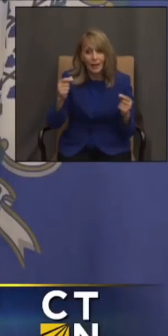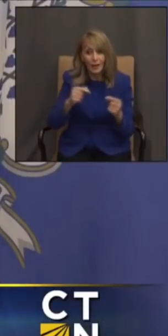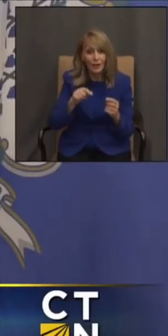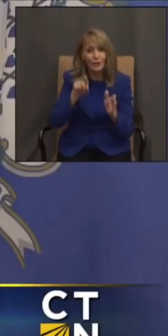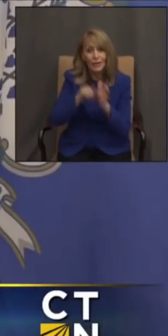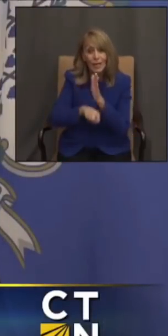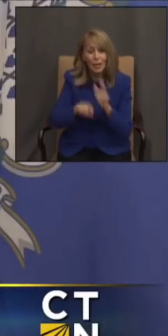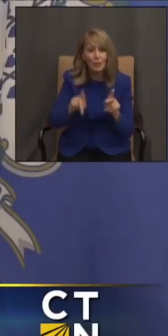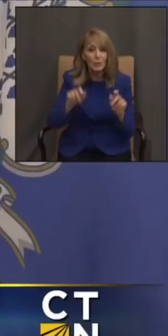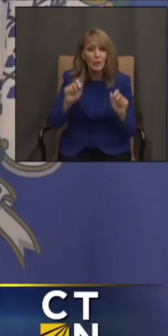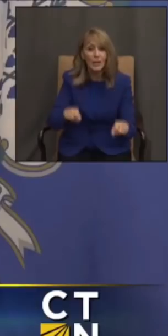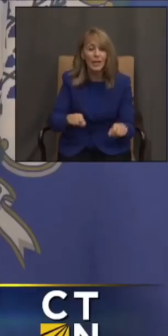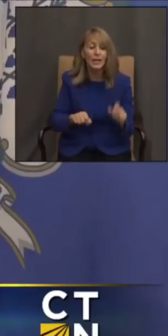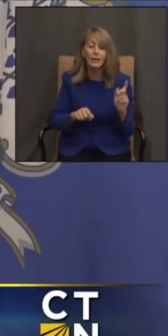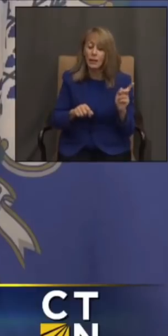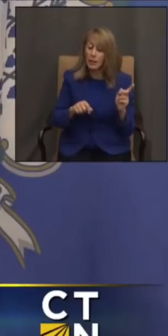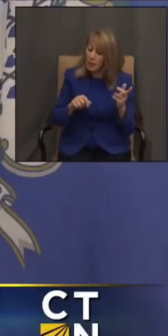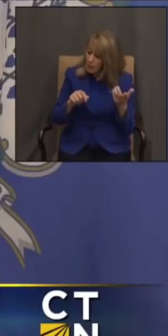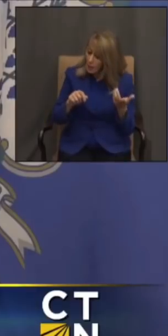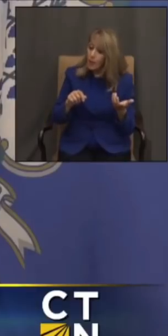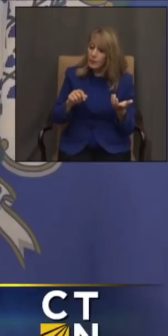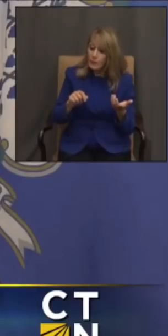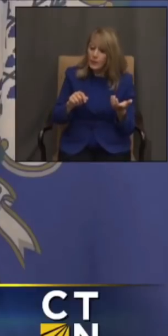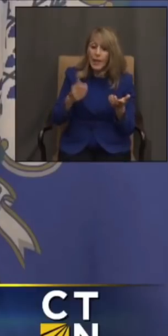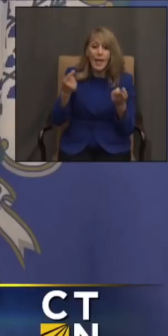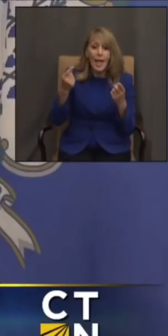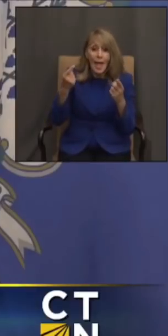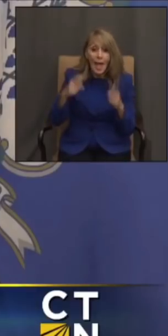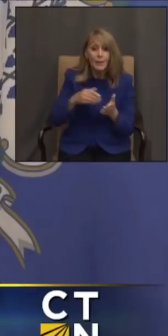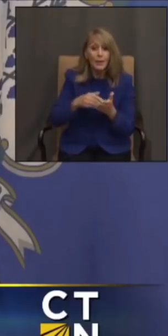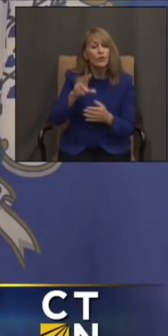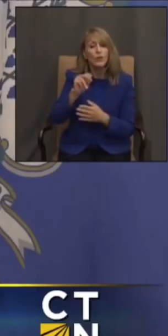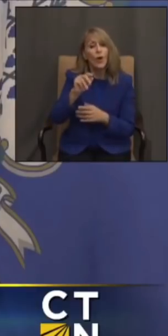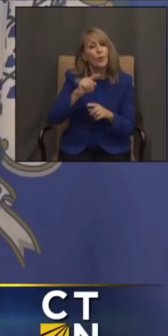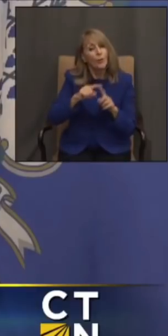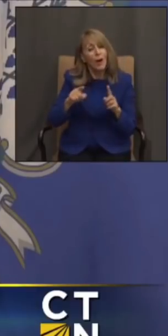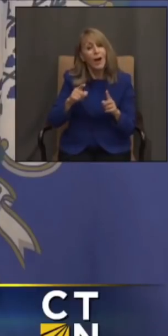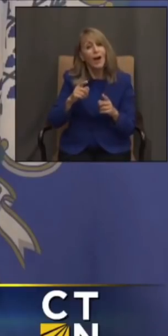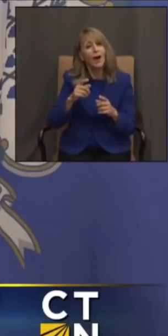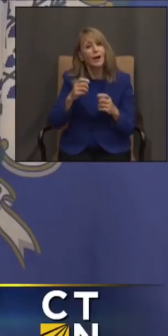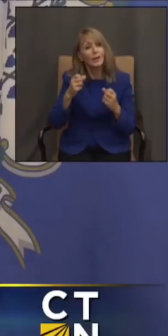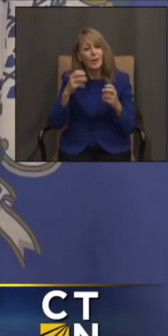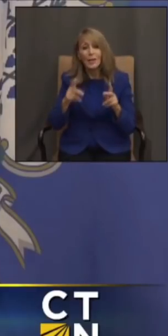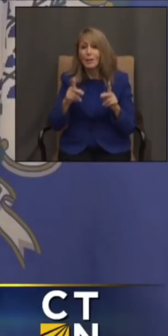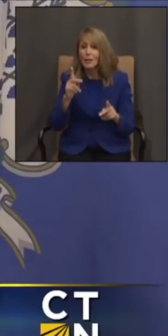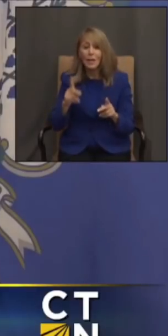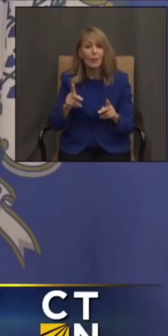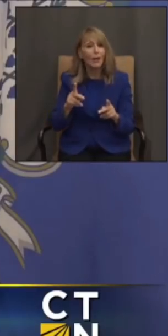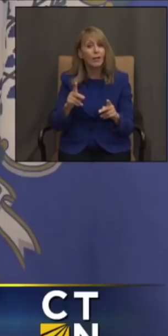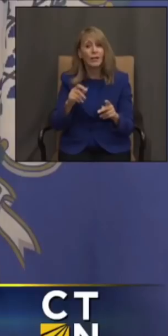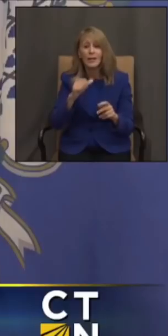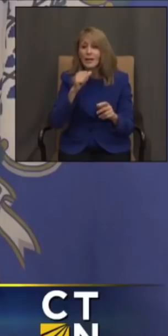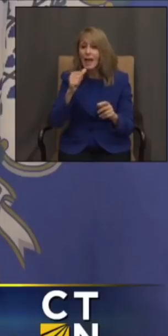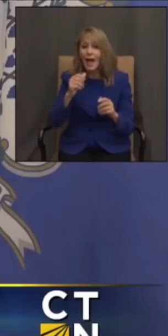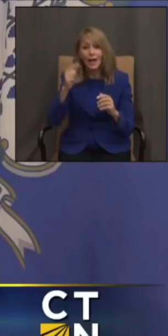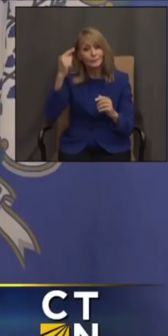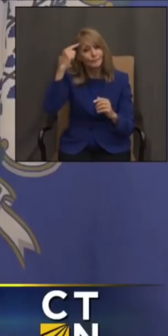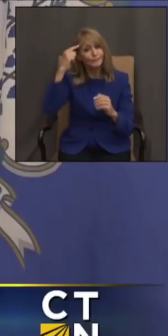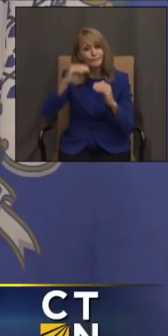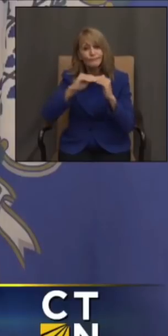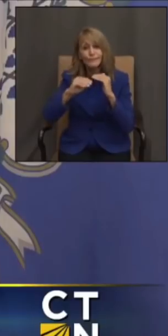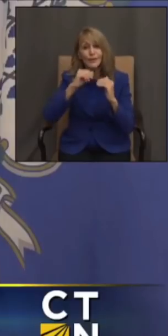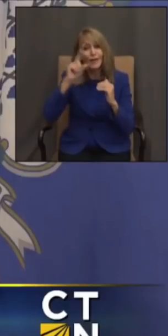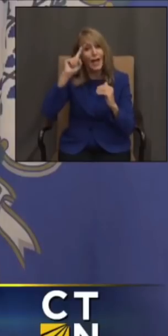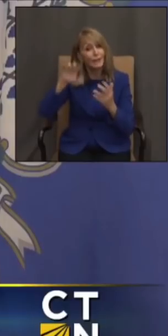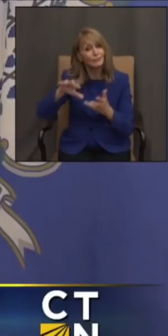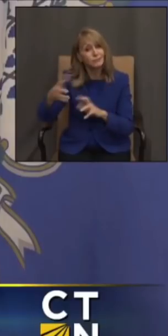It's a rare occurrence, but there are unstable people out there who have too easy access to firearms. It's the craziest thing we